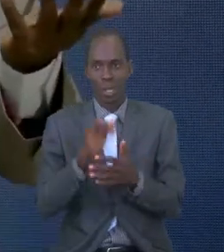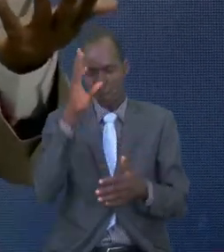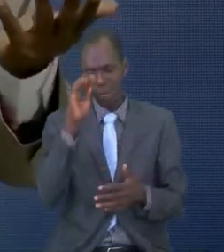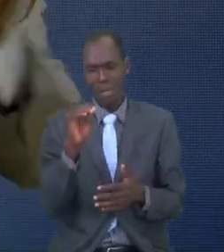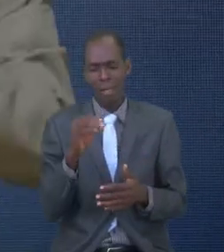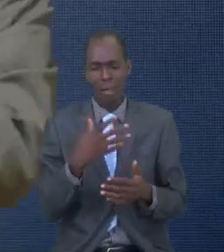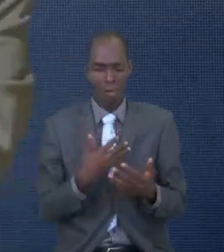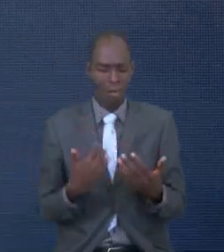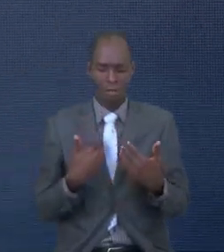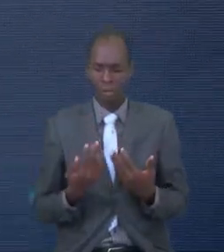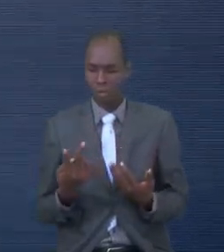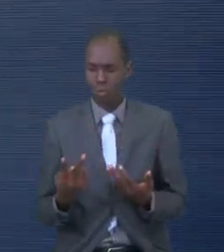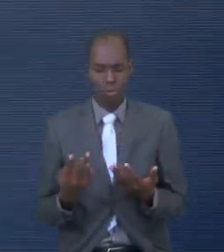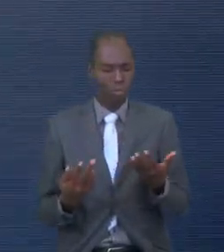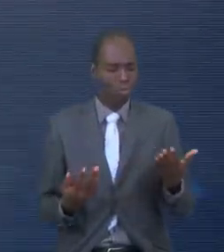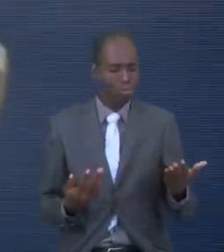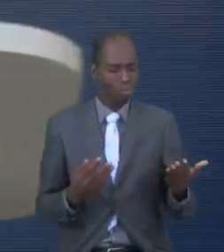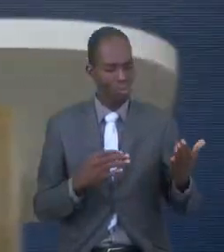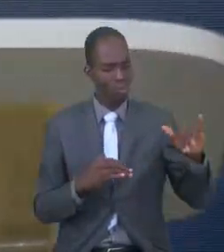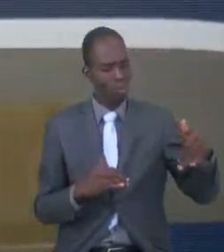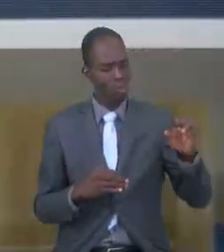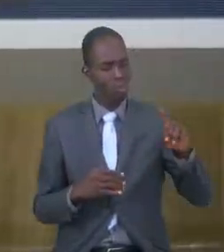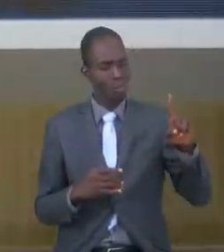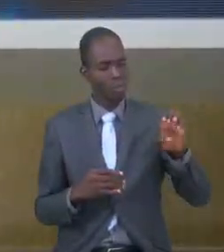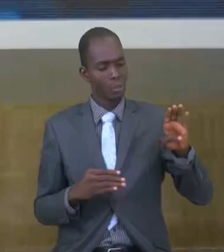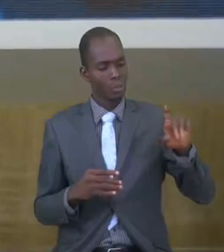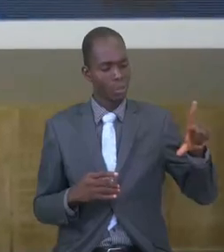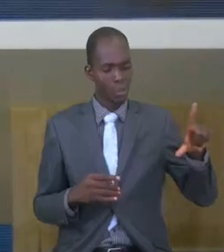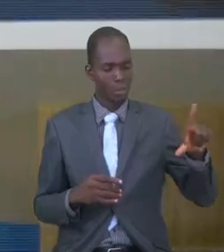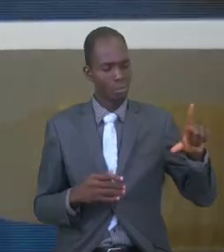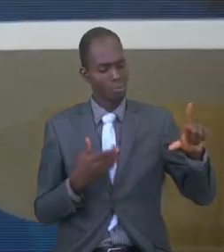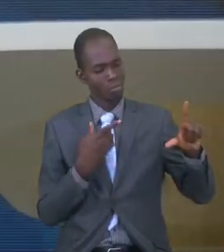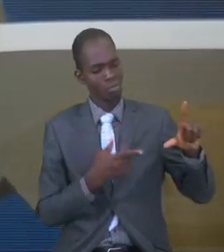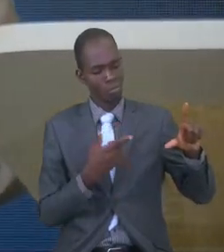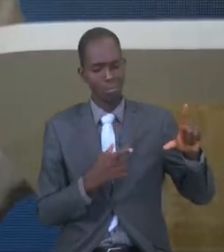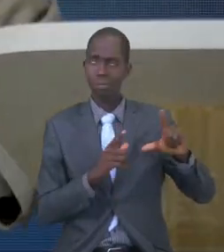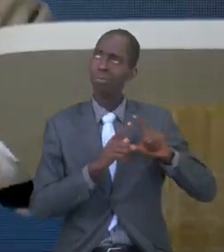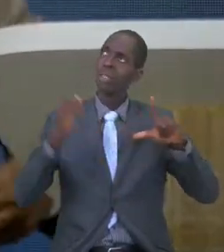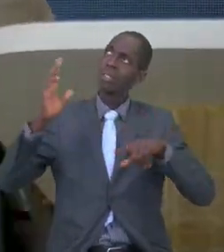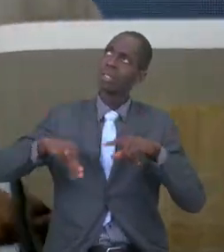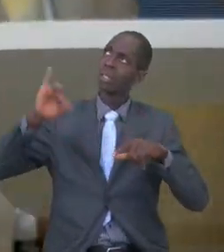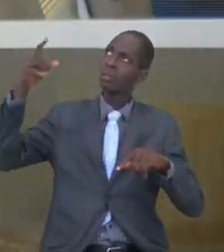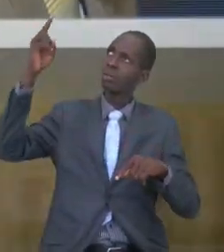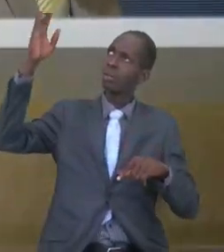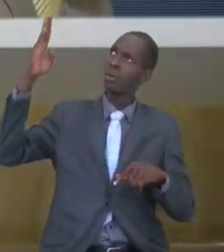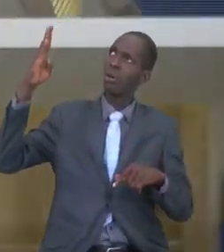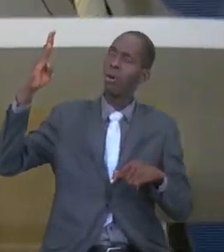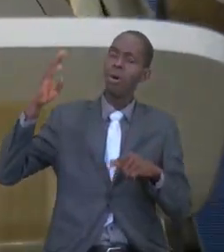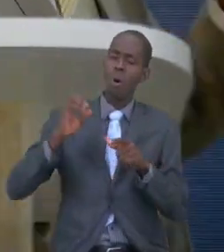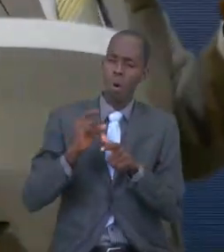choice, either to look at Jezebel bigger than Jehovah, either to